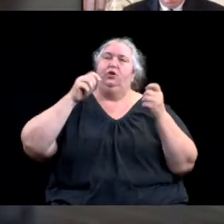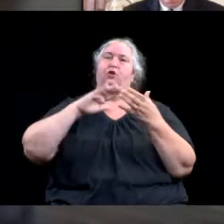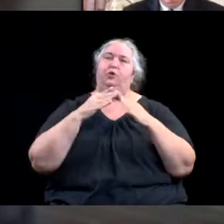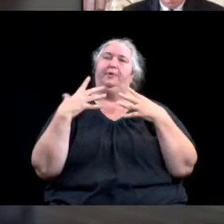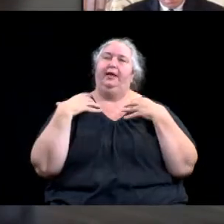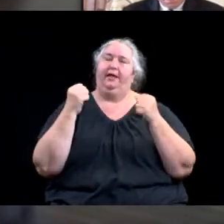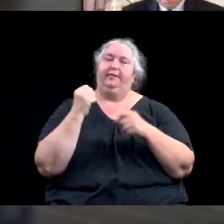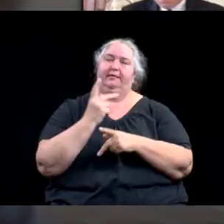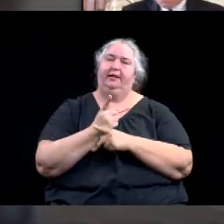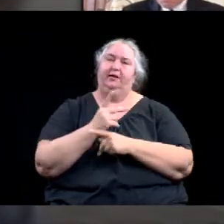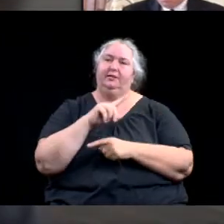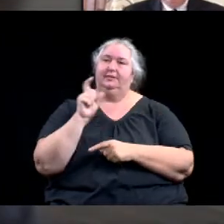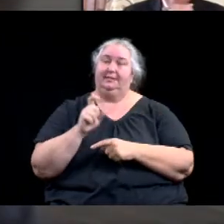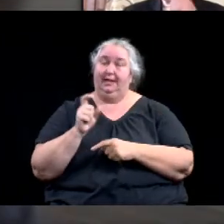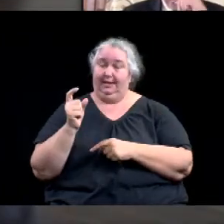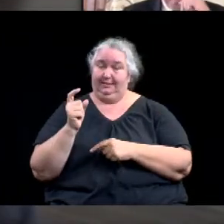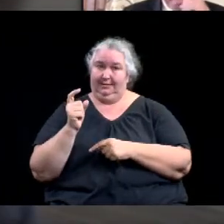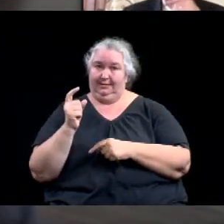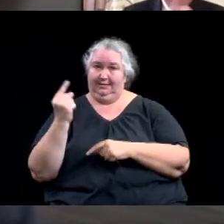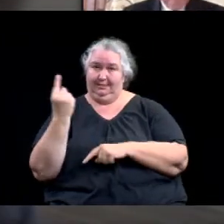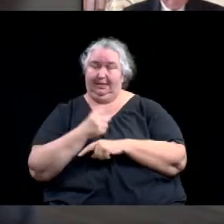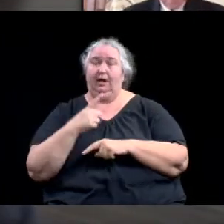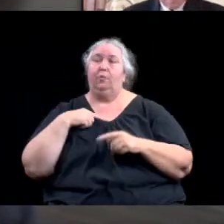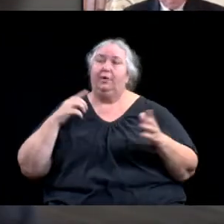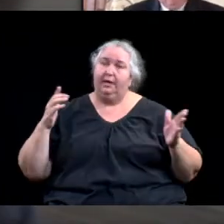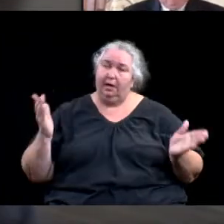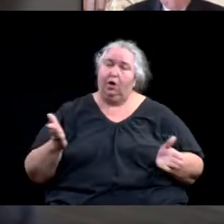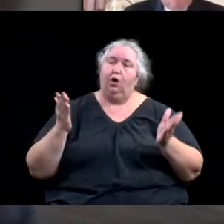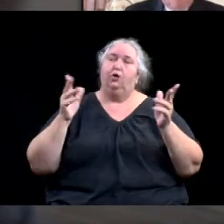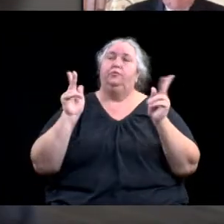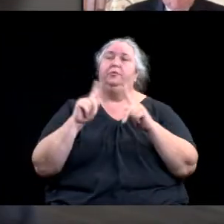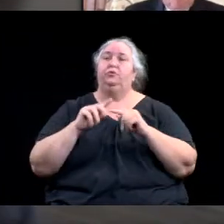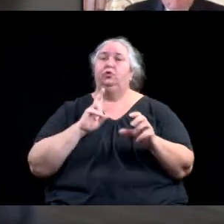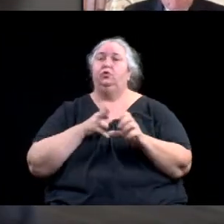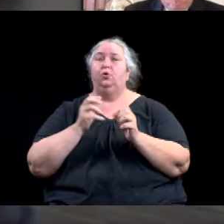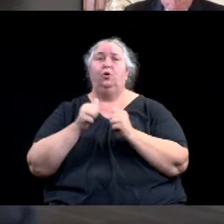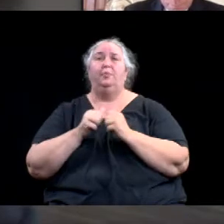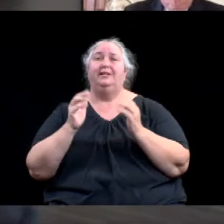in celebrating the 25th anniversary of the Community Healthcare Day of Texas.